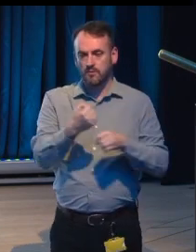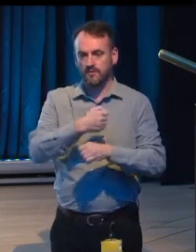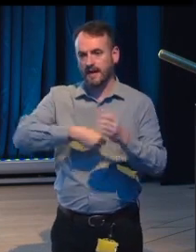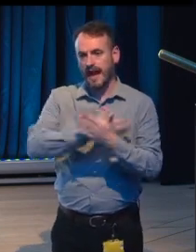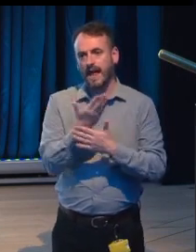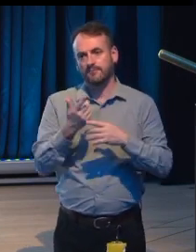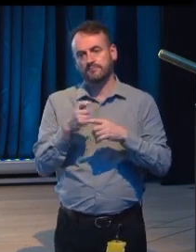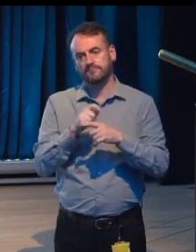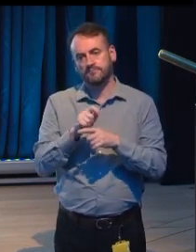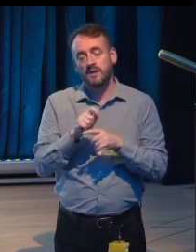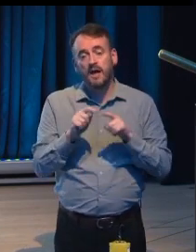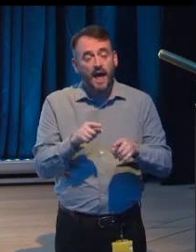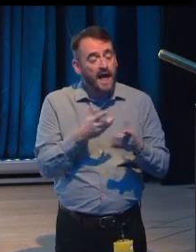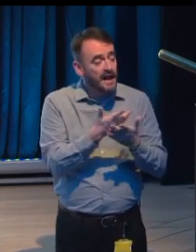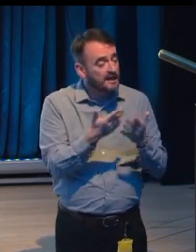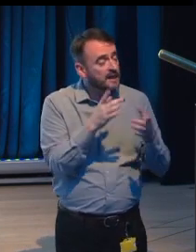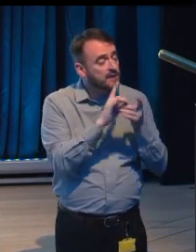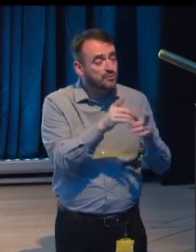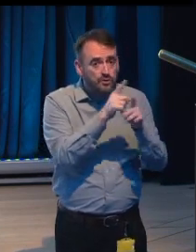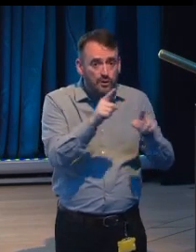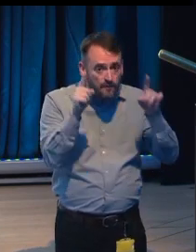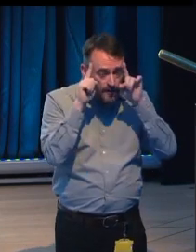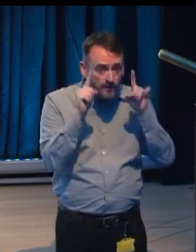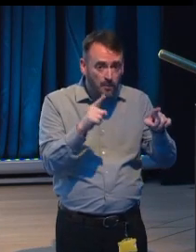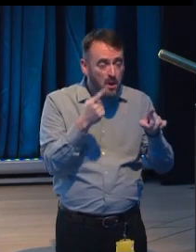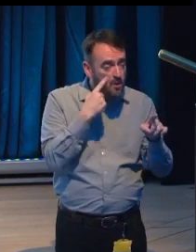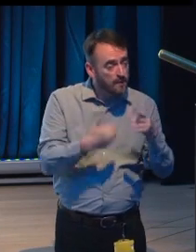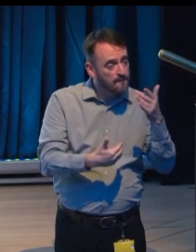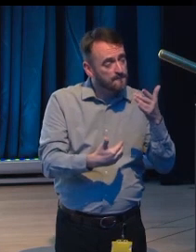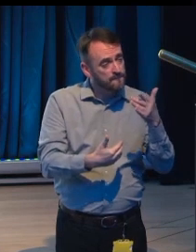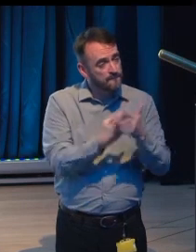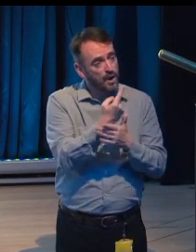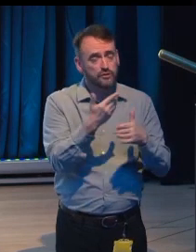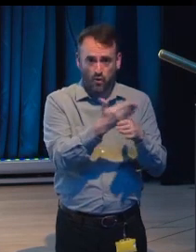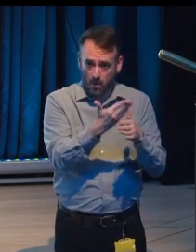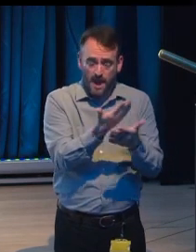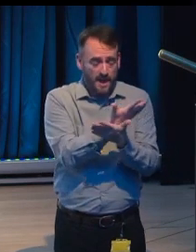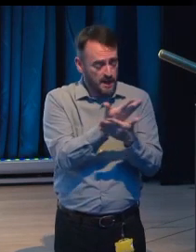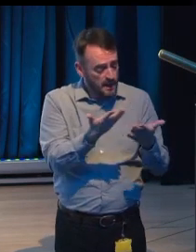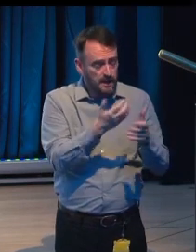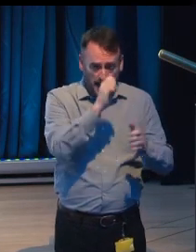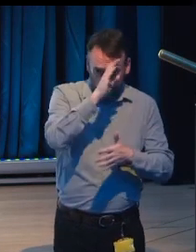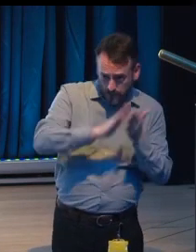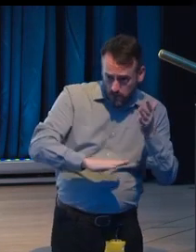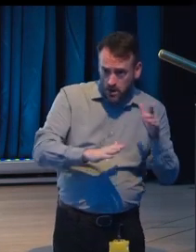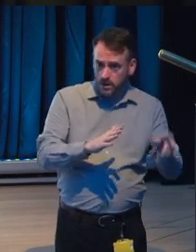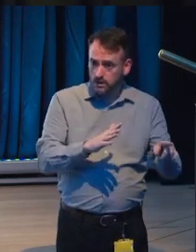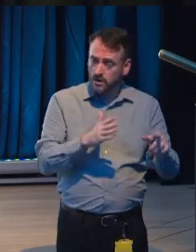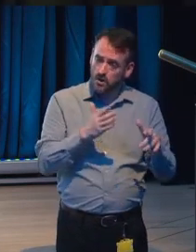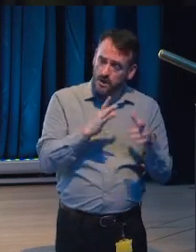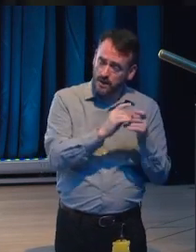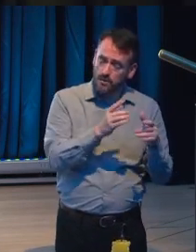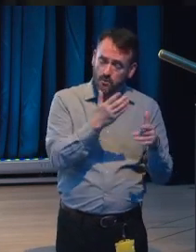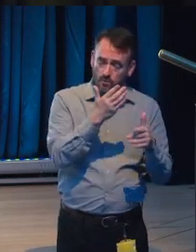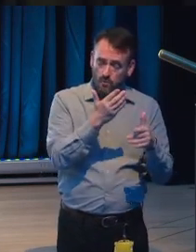still at university or looking for your first job, any experience you can get now will help you, not only when you get in the job, but maybe to get that